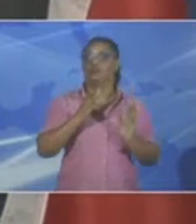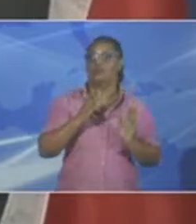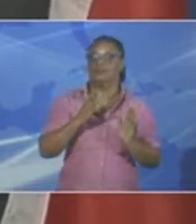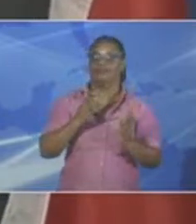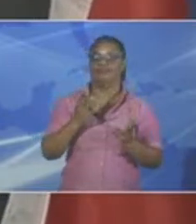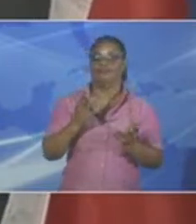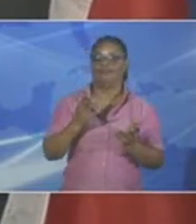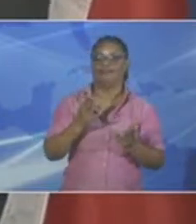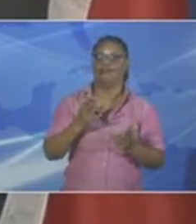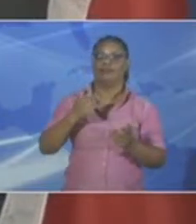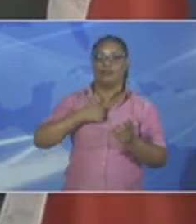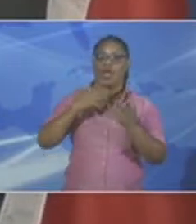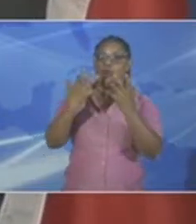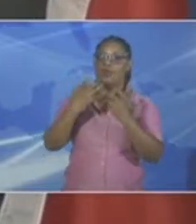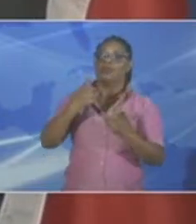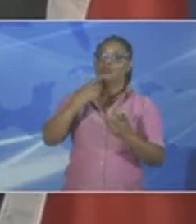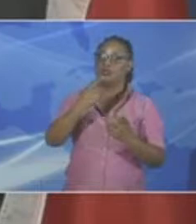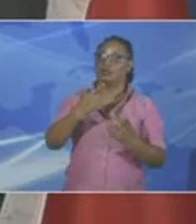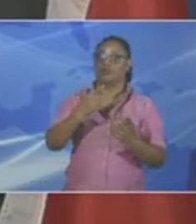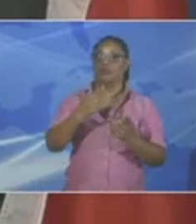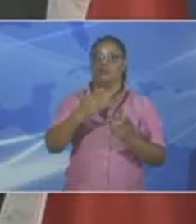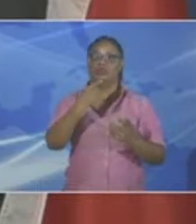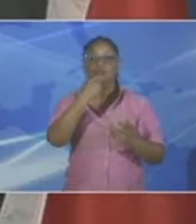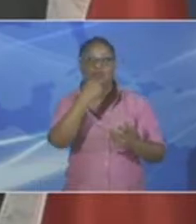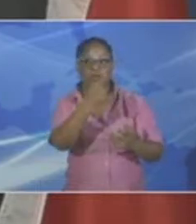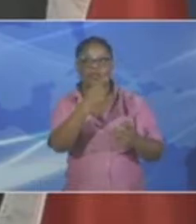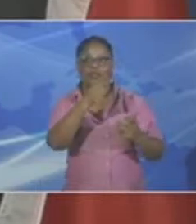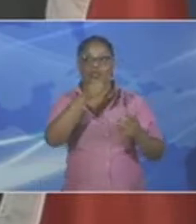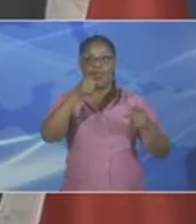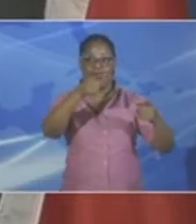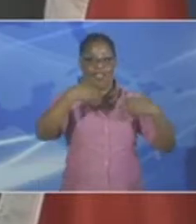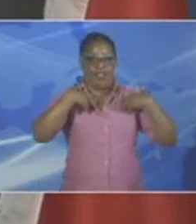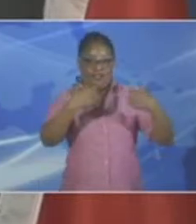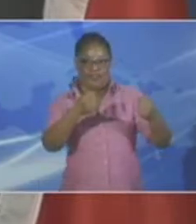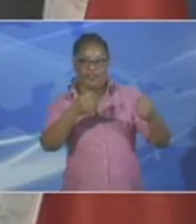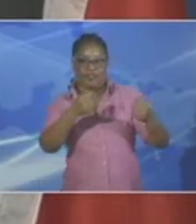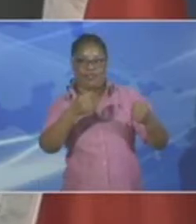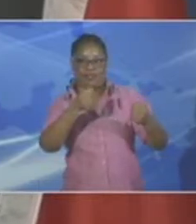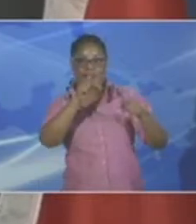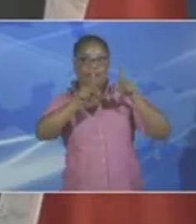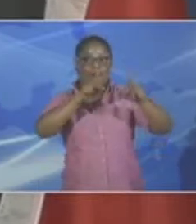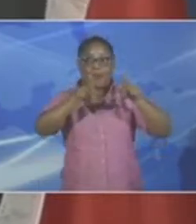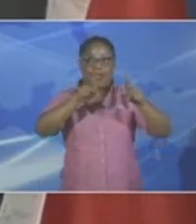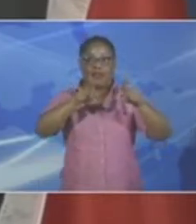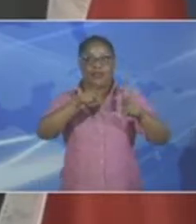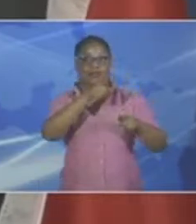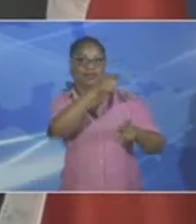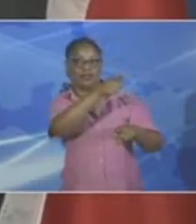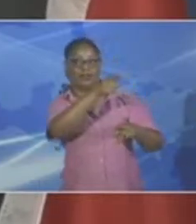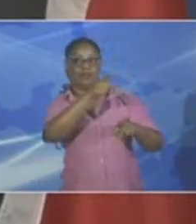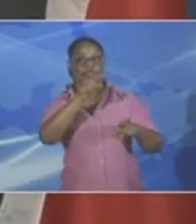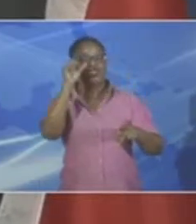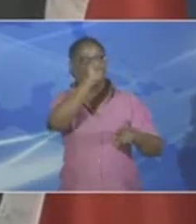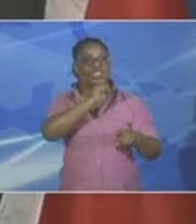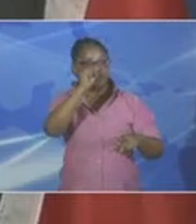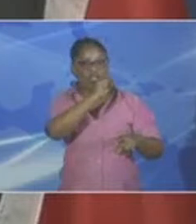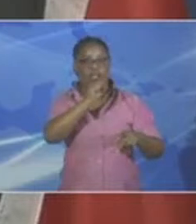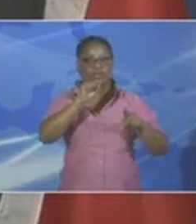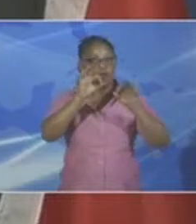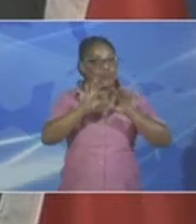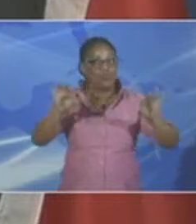health sector played, and it behoves us to acknowledge them separate and apart from the rest of